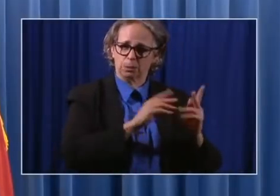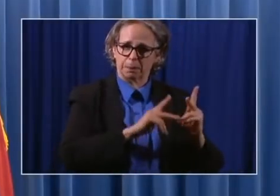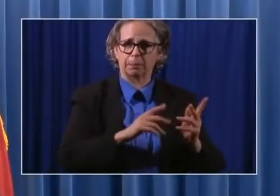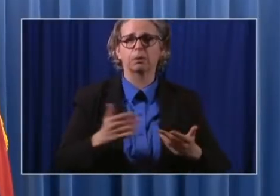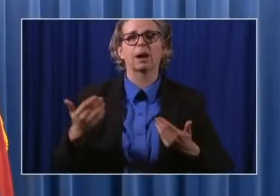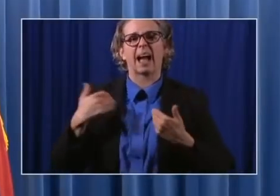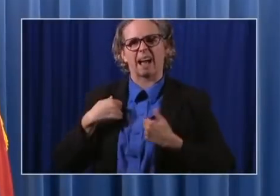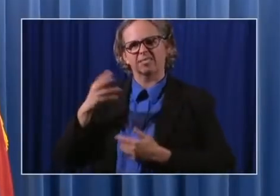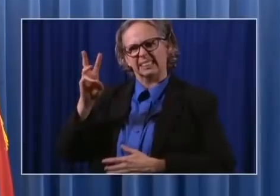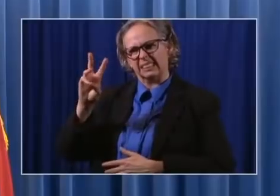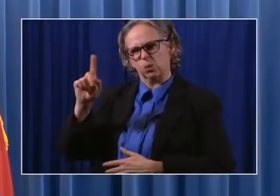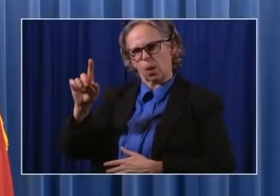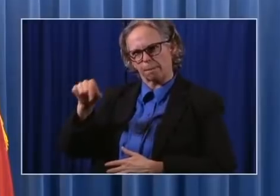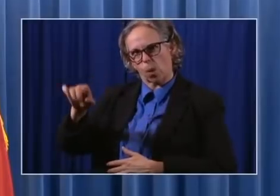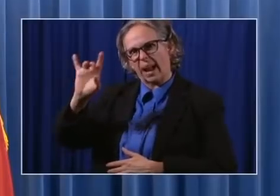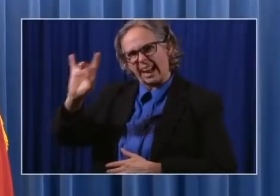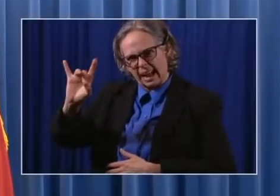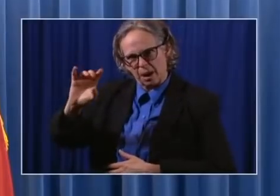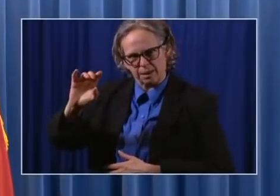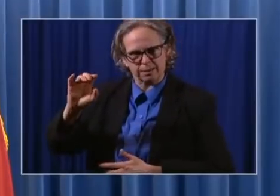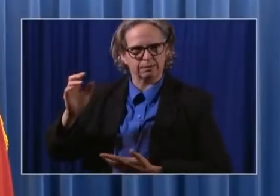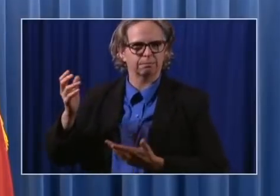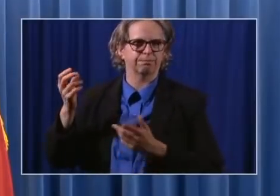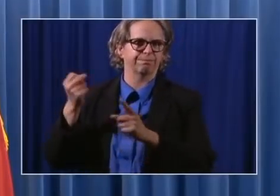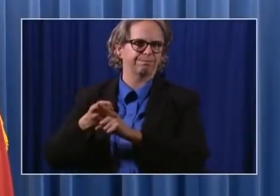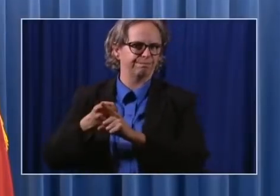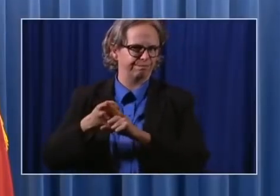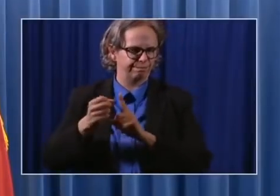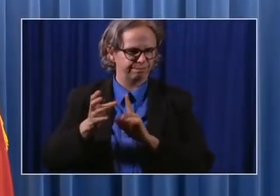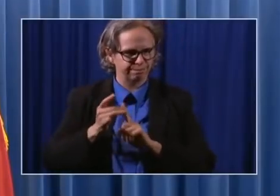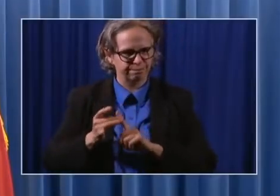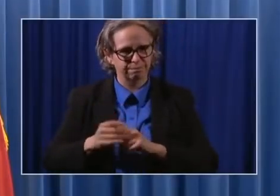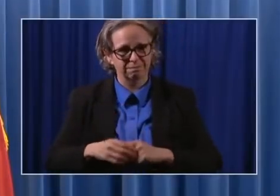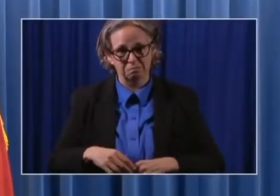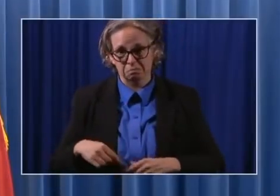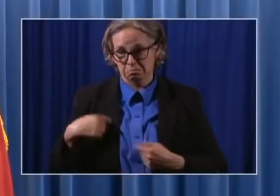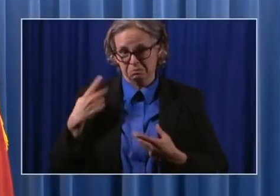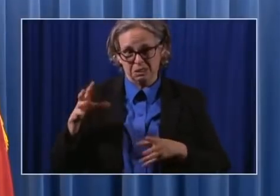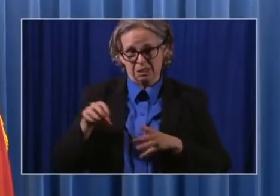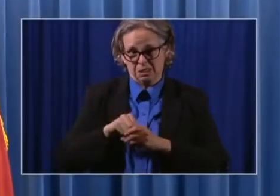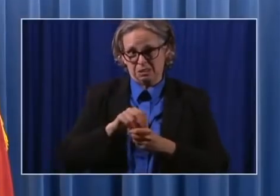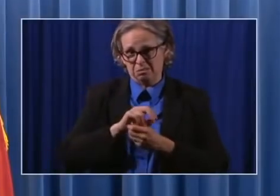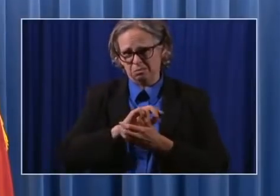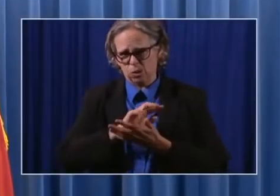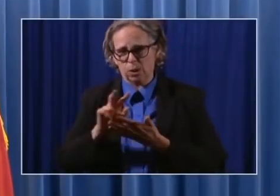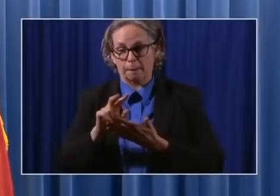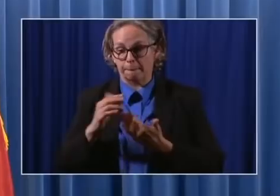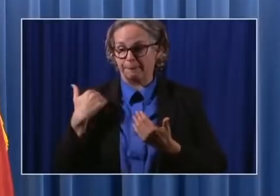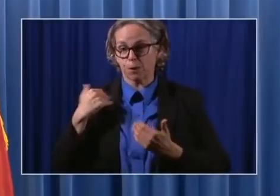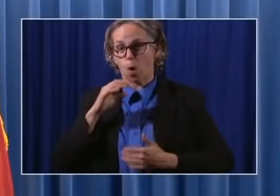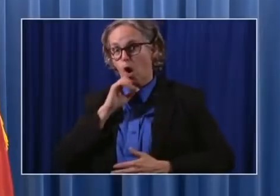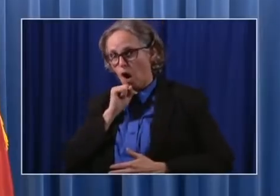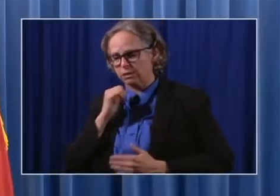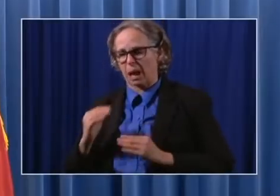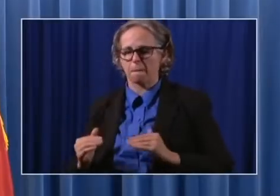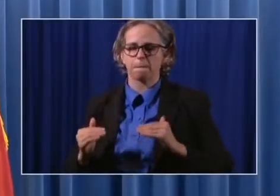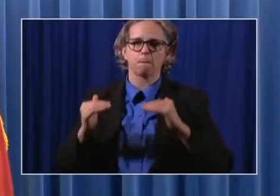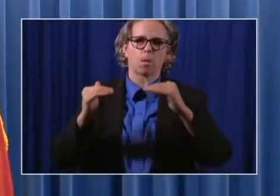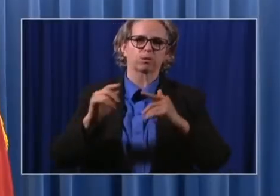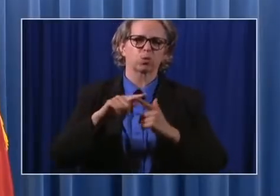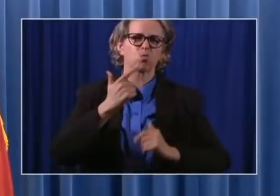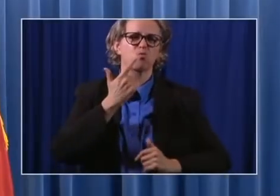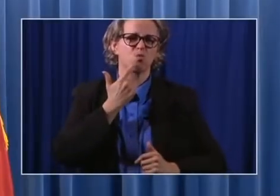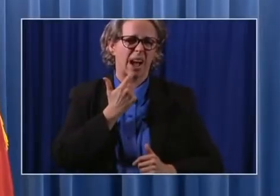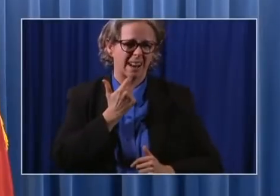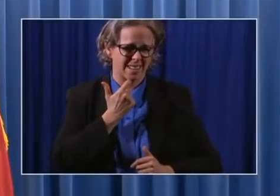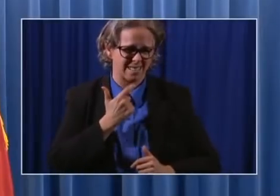red alert 3 after being at the orange level for the last 3 weeks. According to health officials, Medina County saw 74